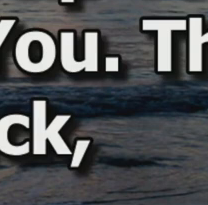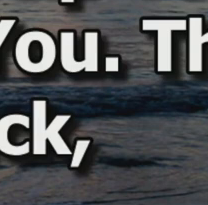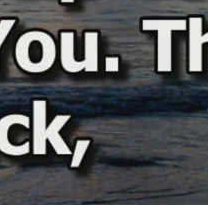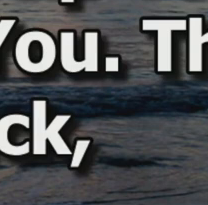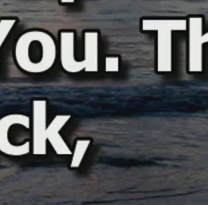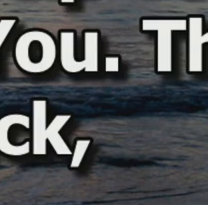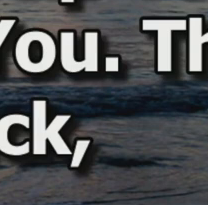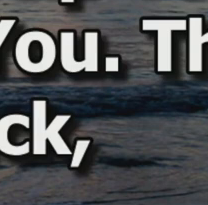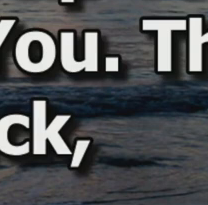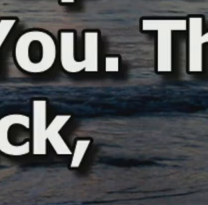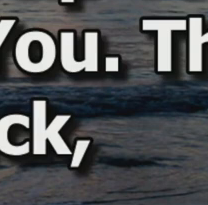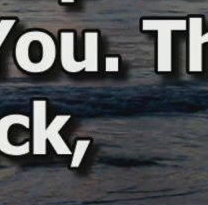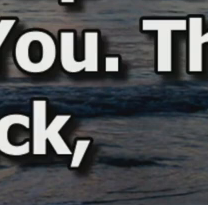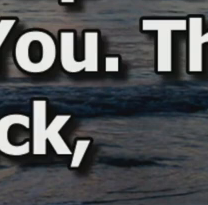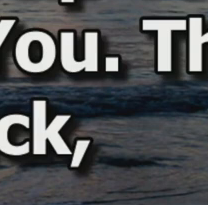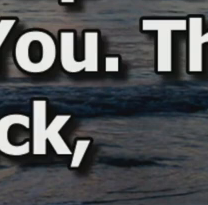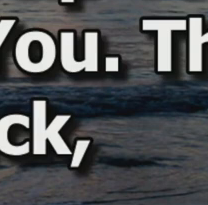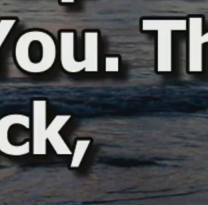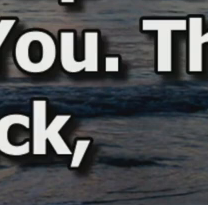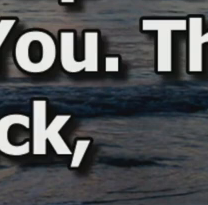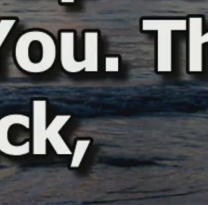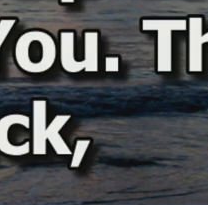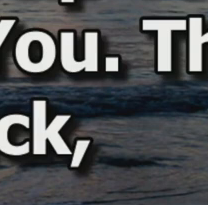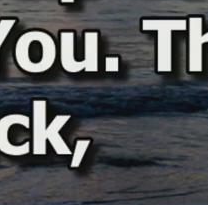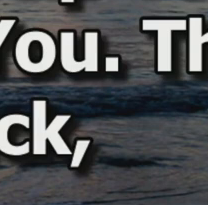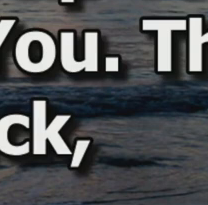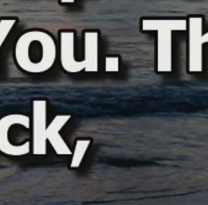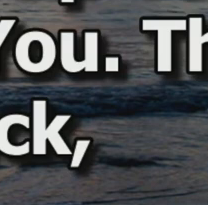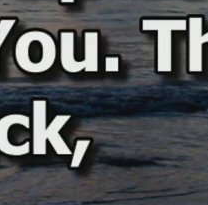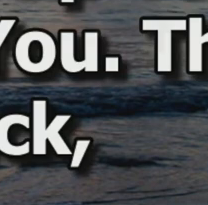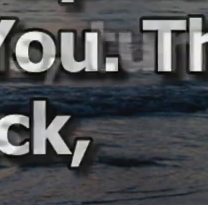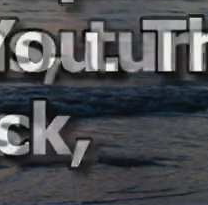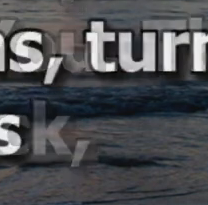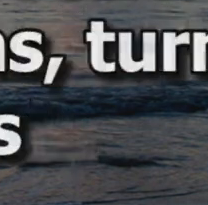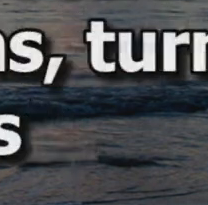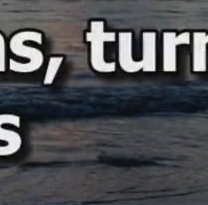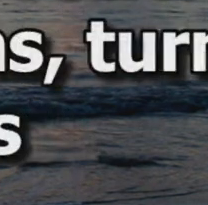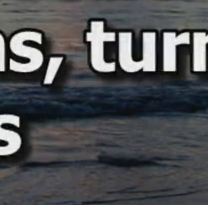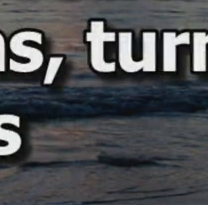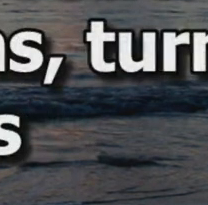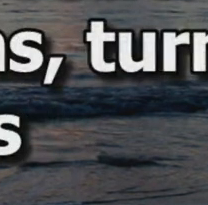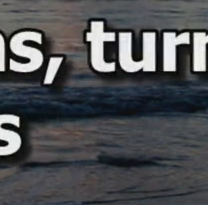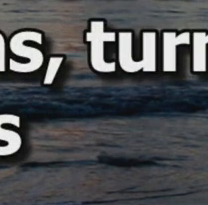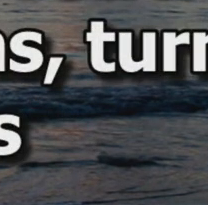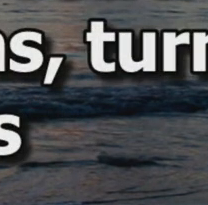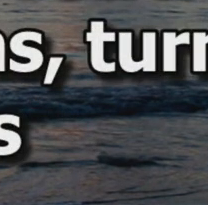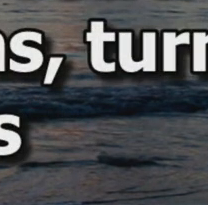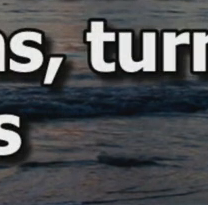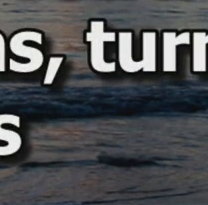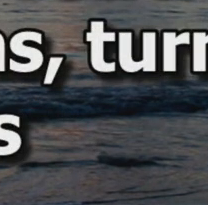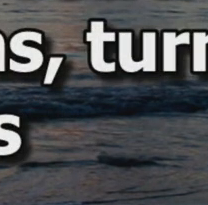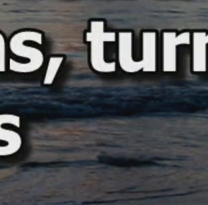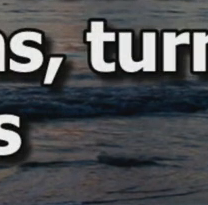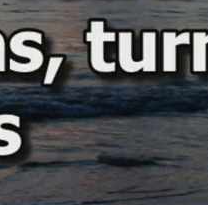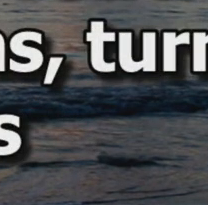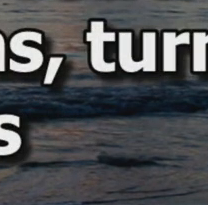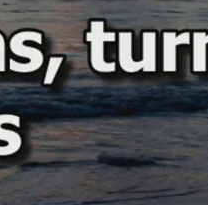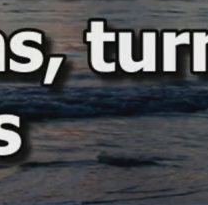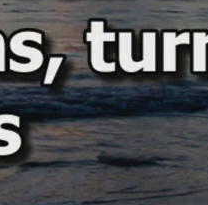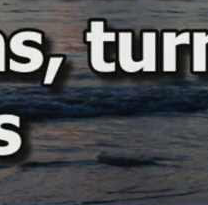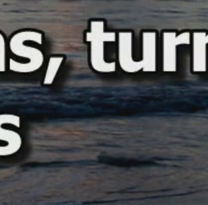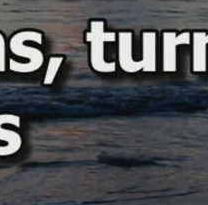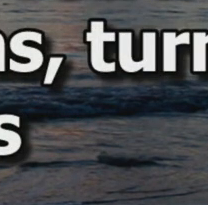who buys you back, the Holy of Israel. Verse 15. I am transforming